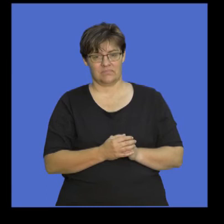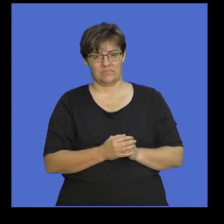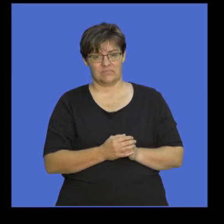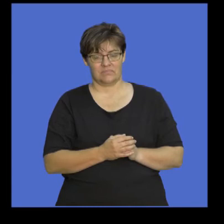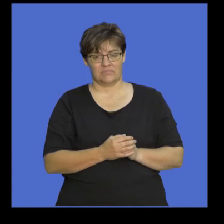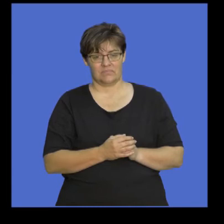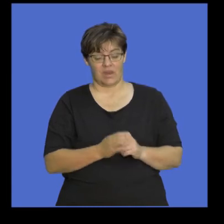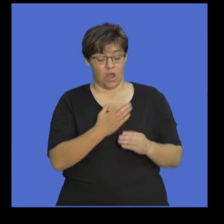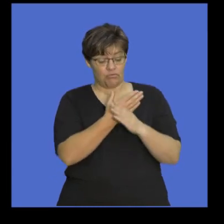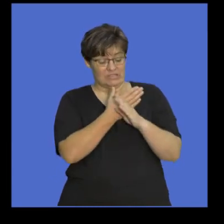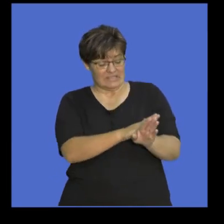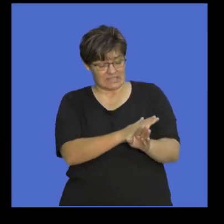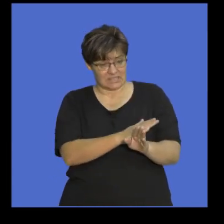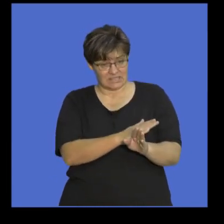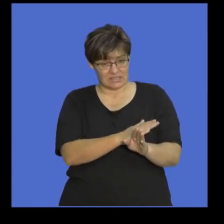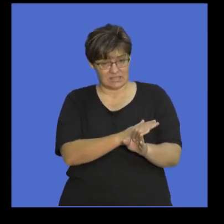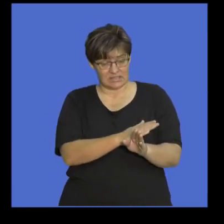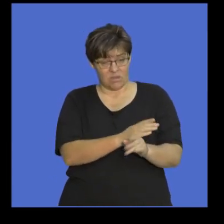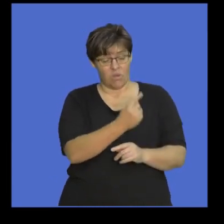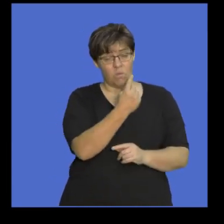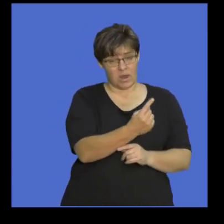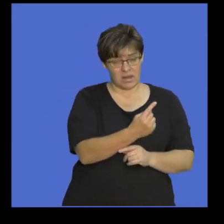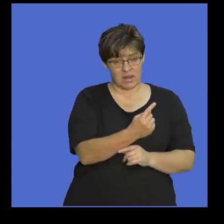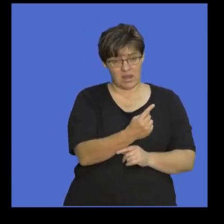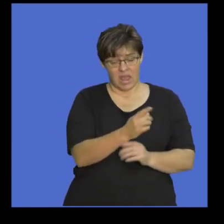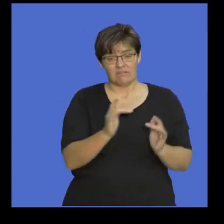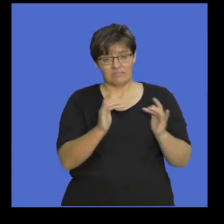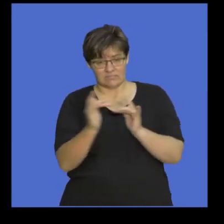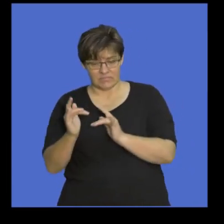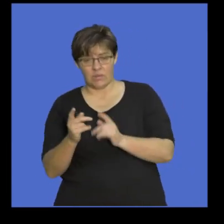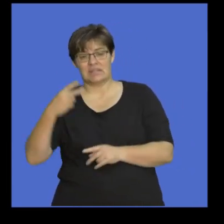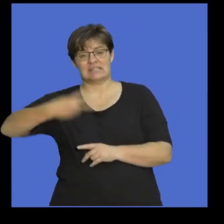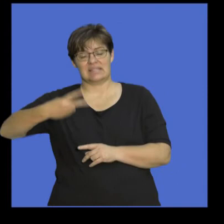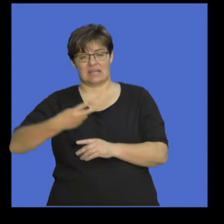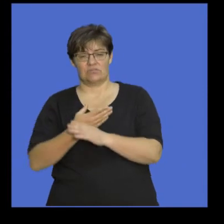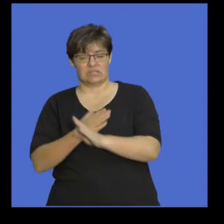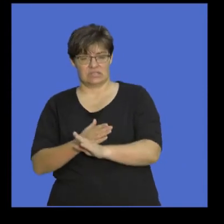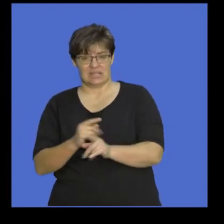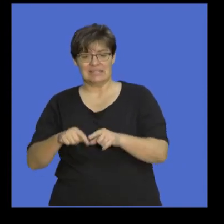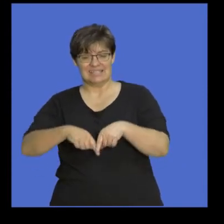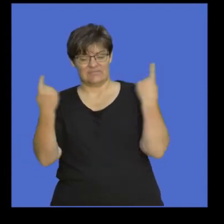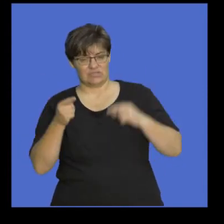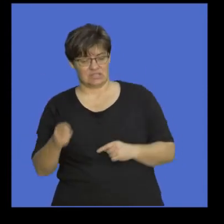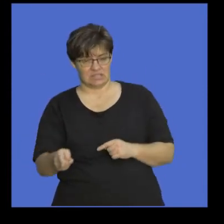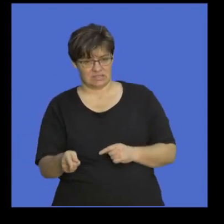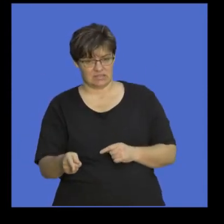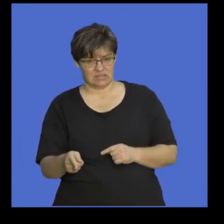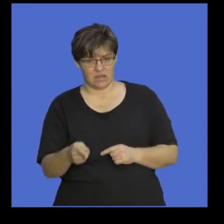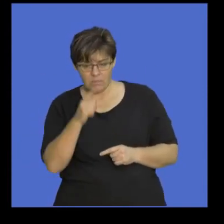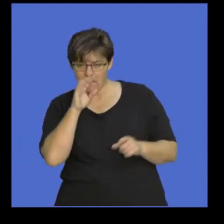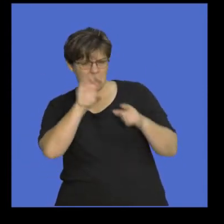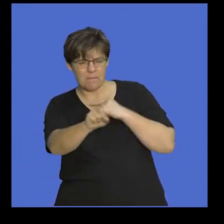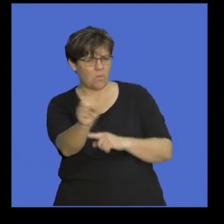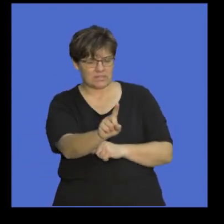Now, okay, what happens to the resistance of resistor 1 when connected in series with a second